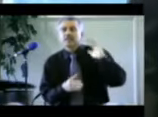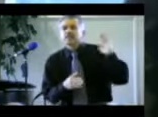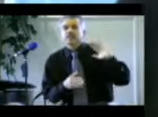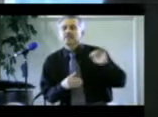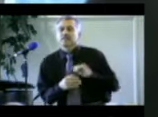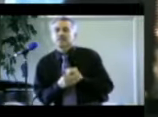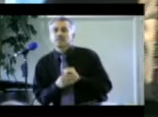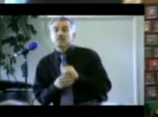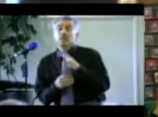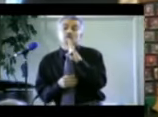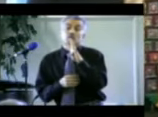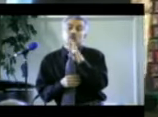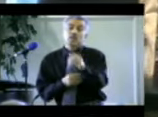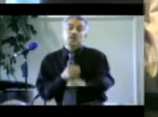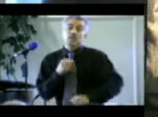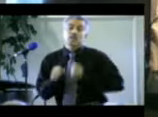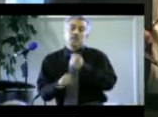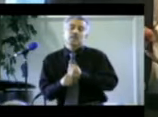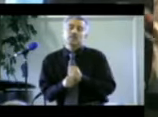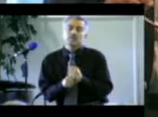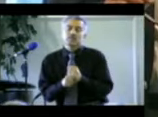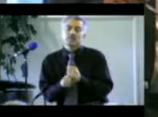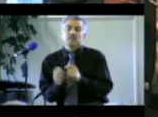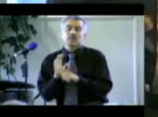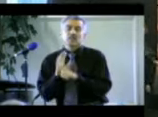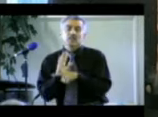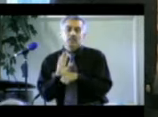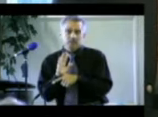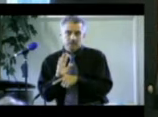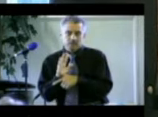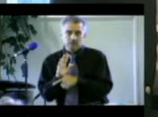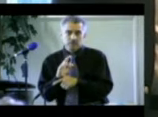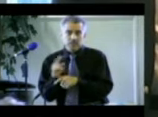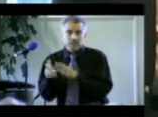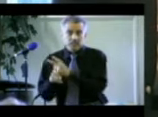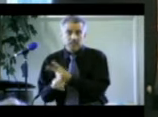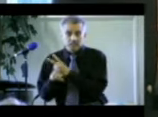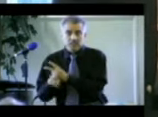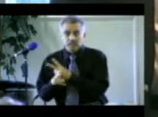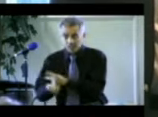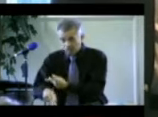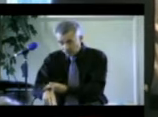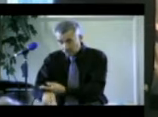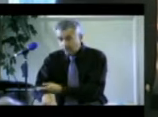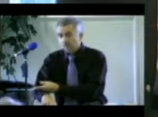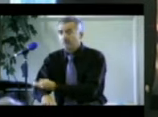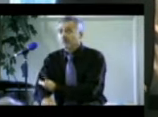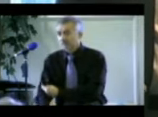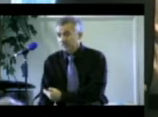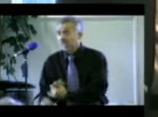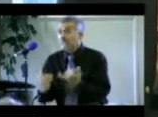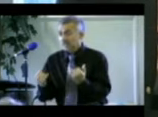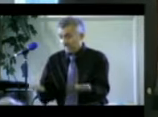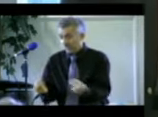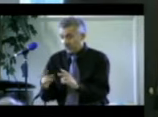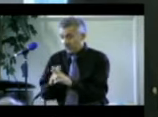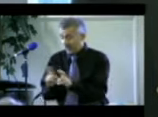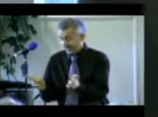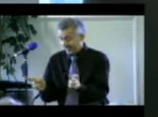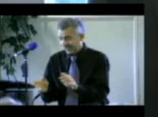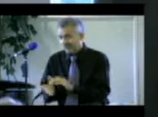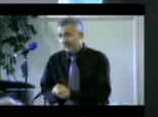after 40 years of tending sheep, you're now ready. The time